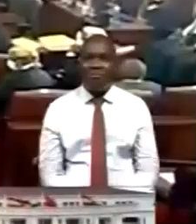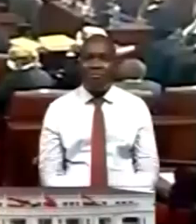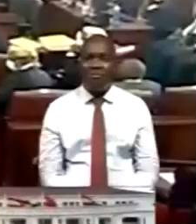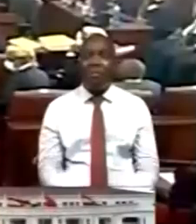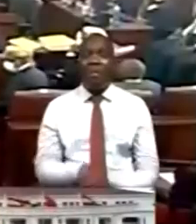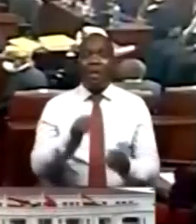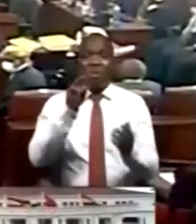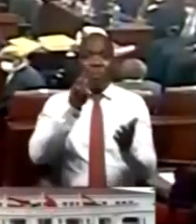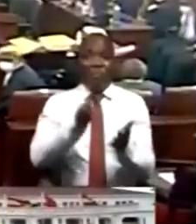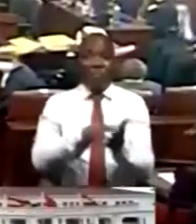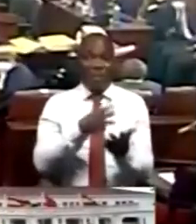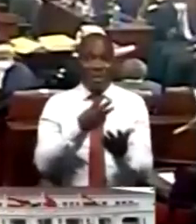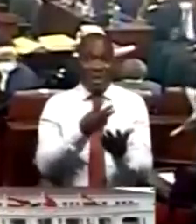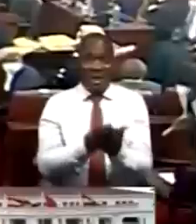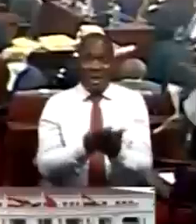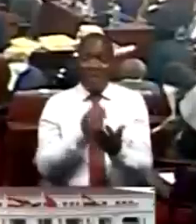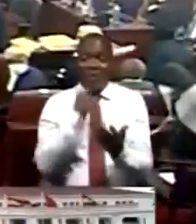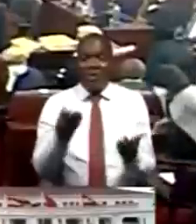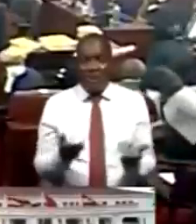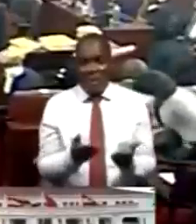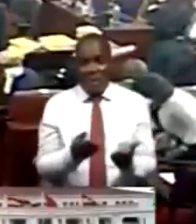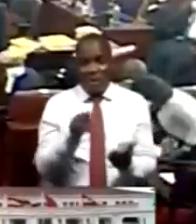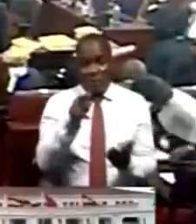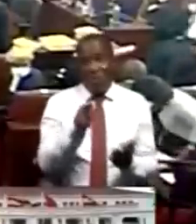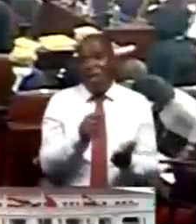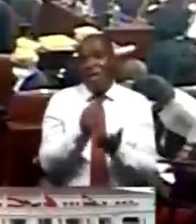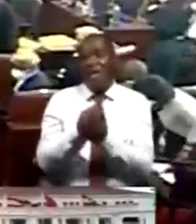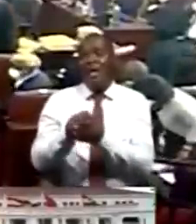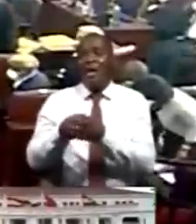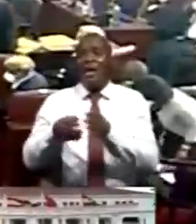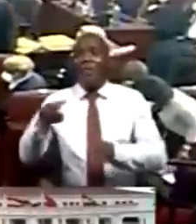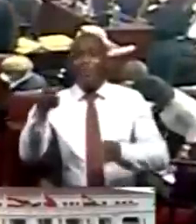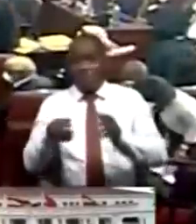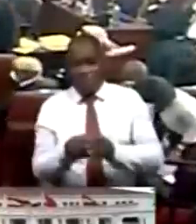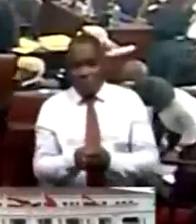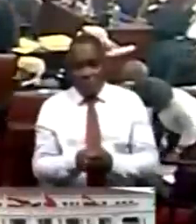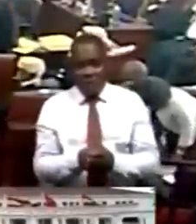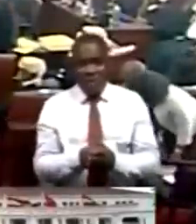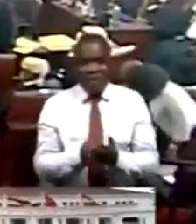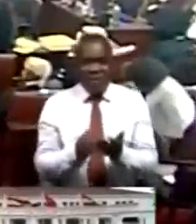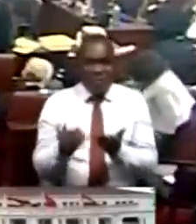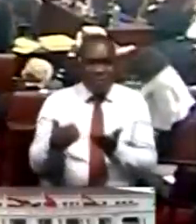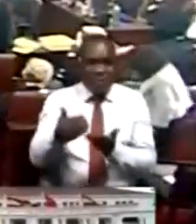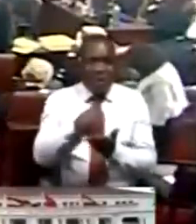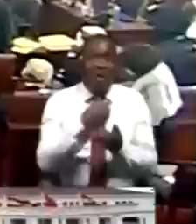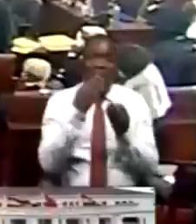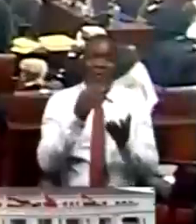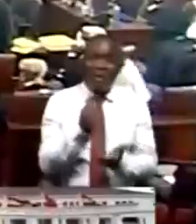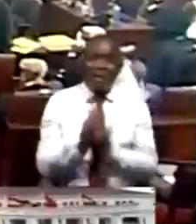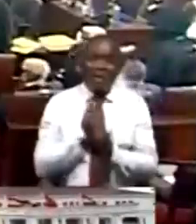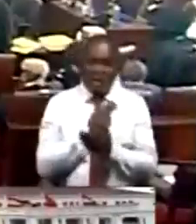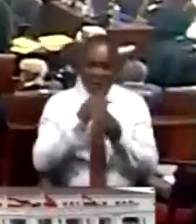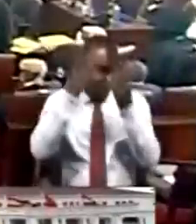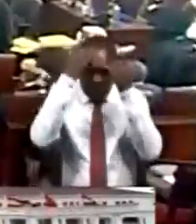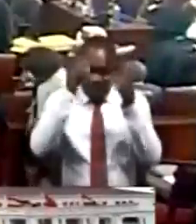The witness is your witness. Here to help the court to elicit information to help us arrive at the